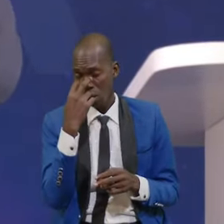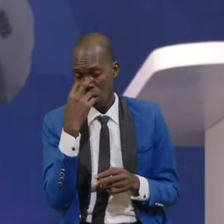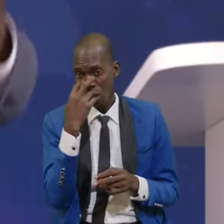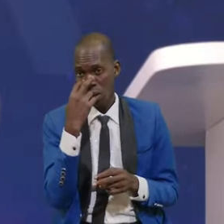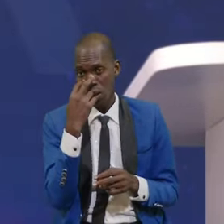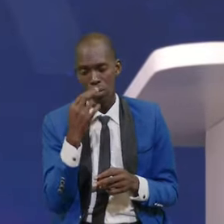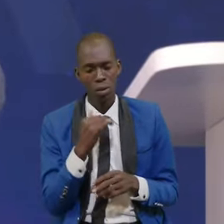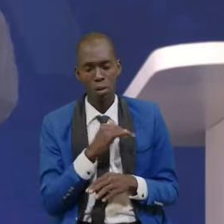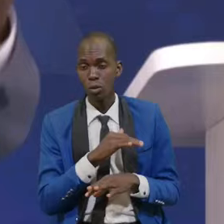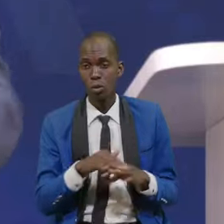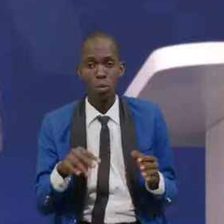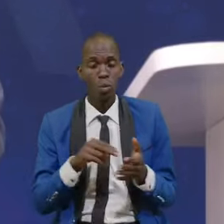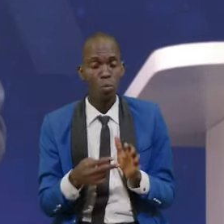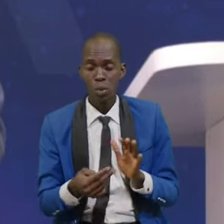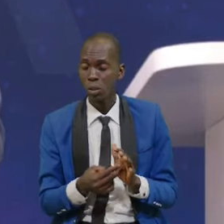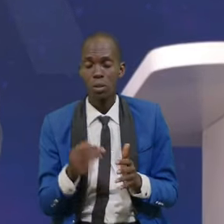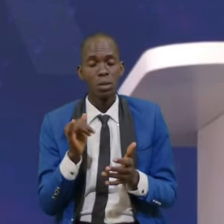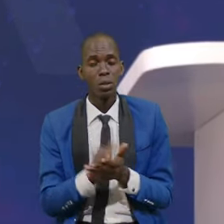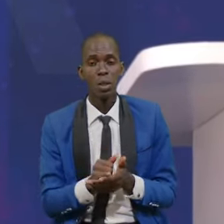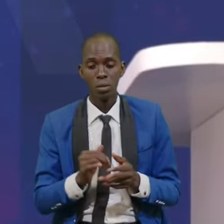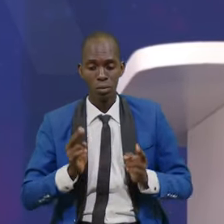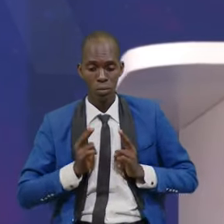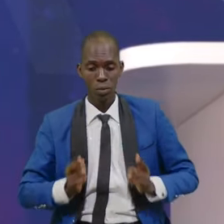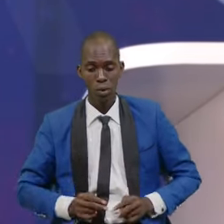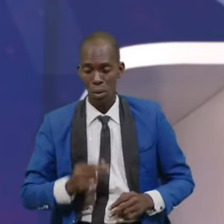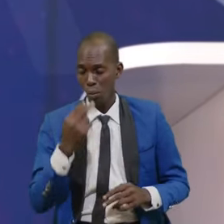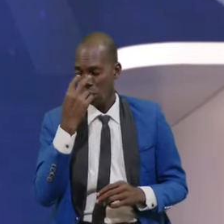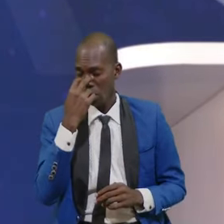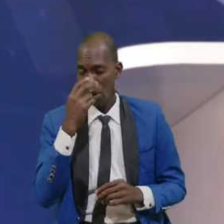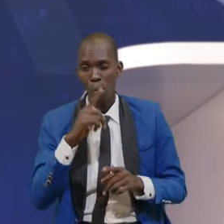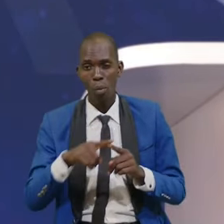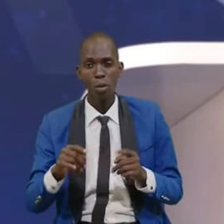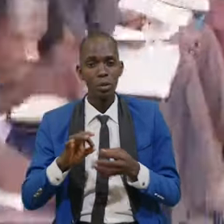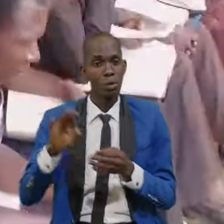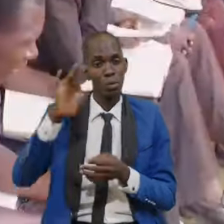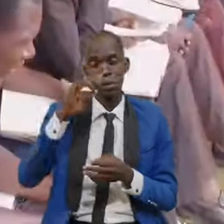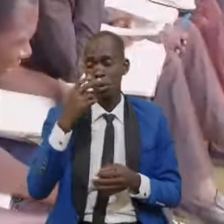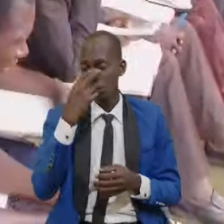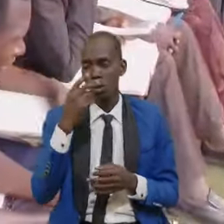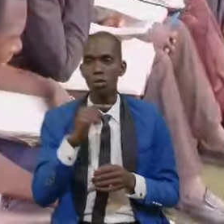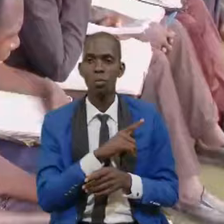even mean only just physical blindness. The Lord will open your eyes.